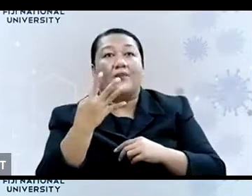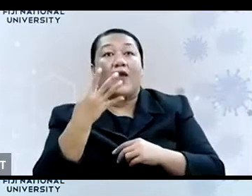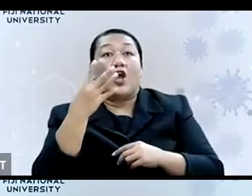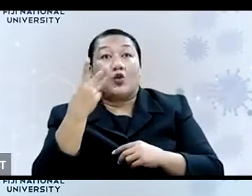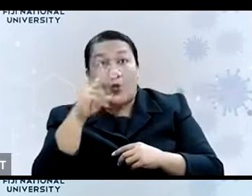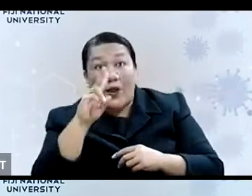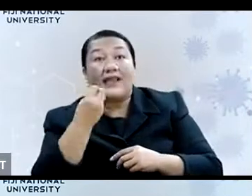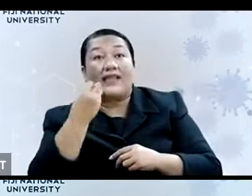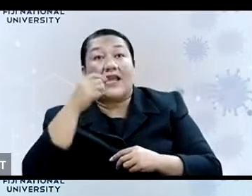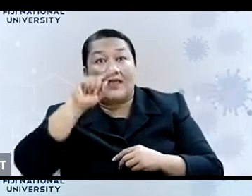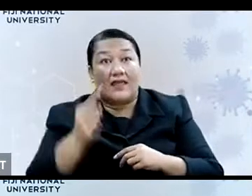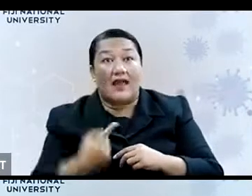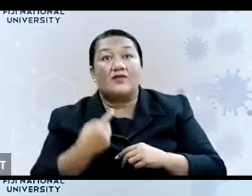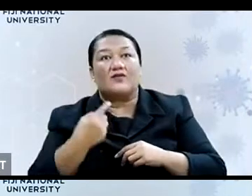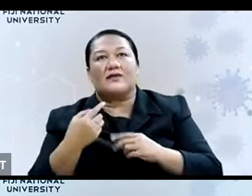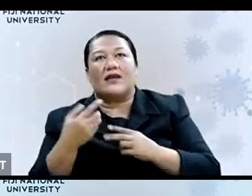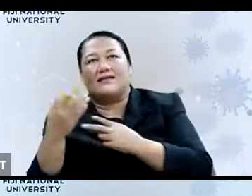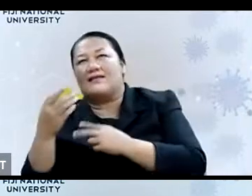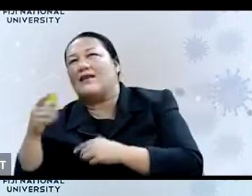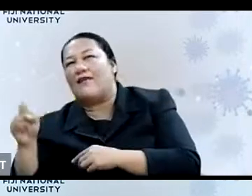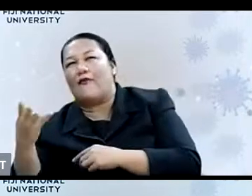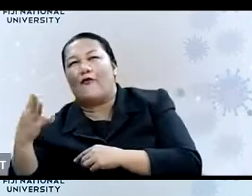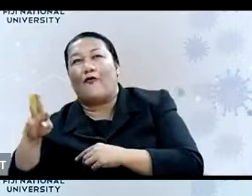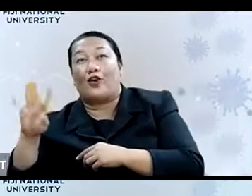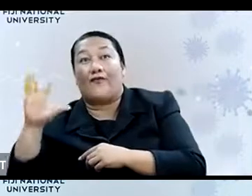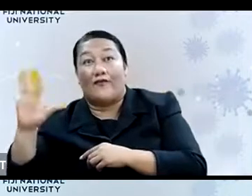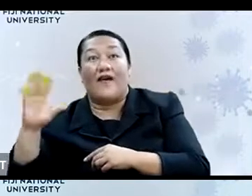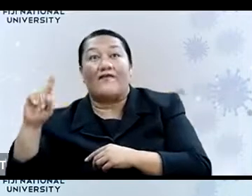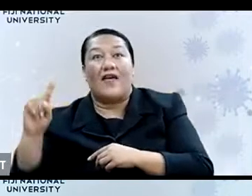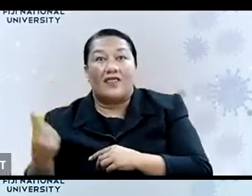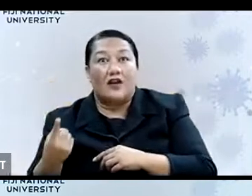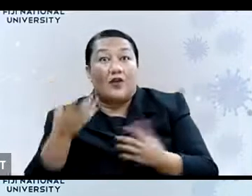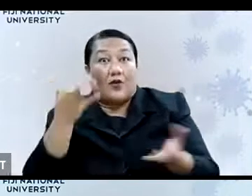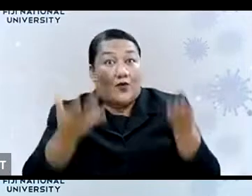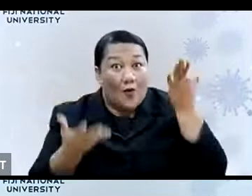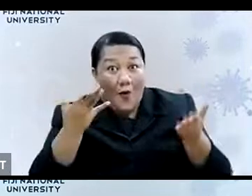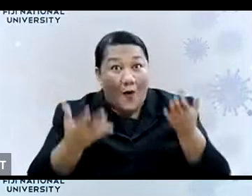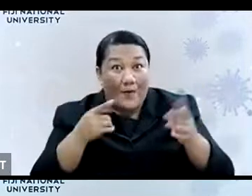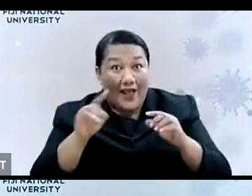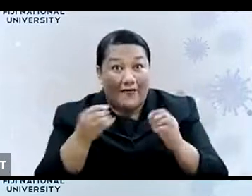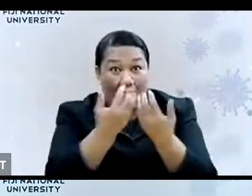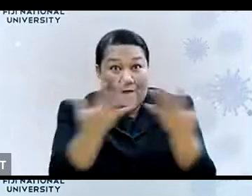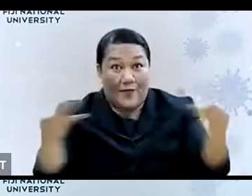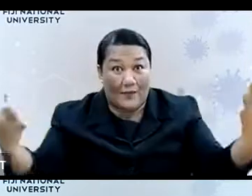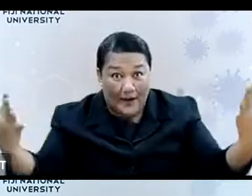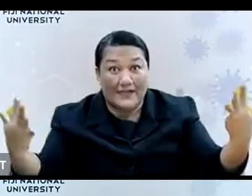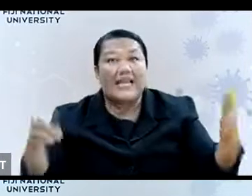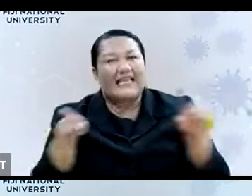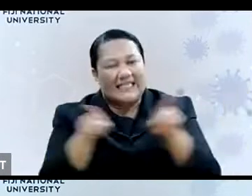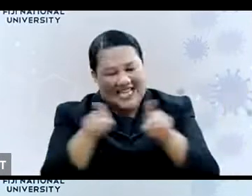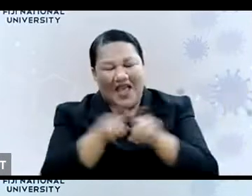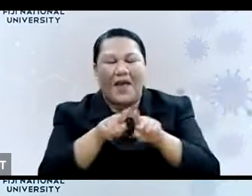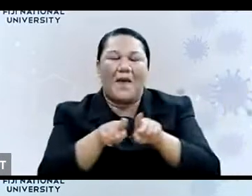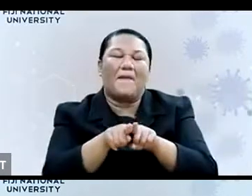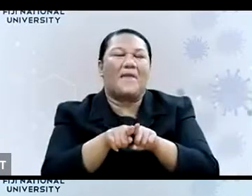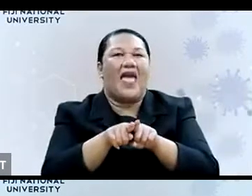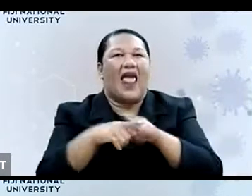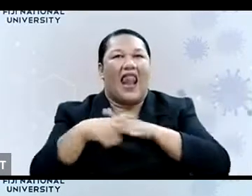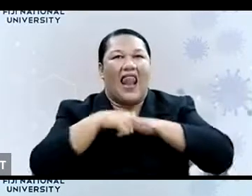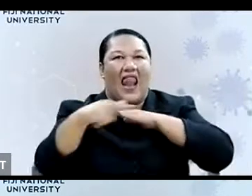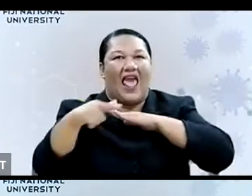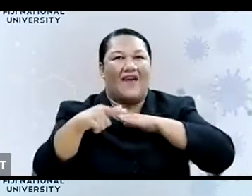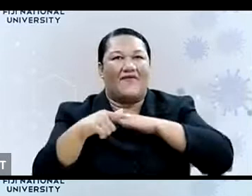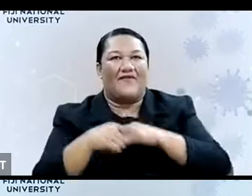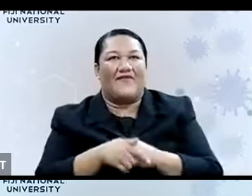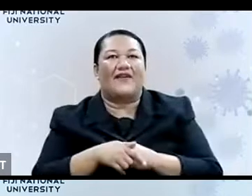day. When you compare it to their population and we compare our testing to our population, it's actually at the same level. But our test